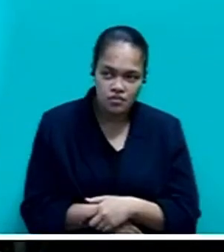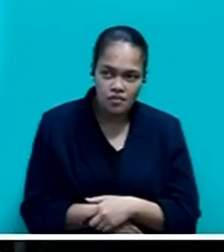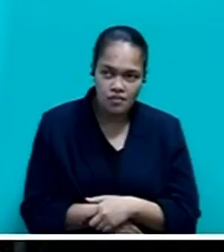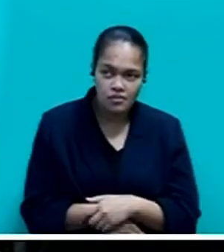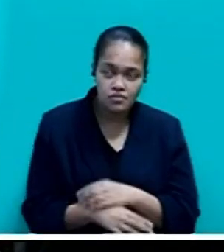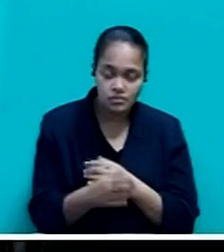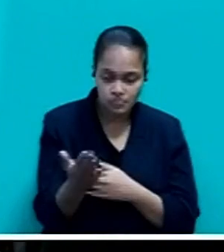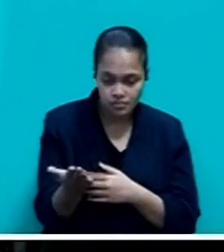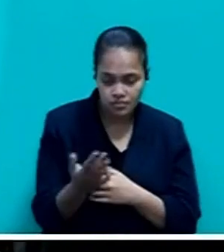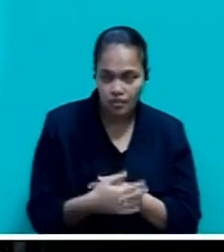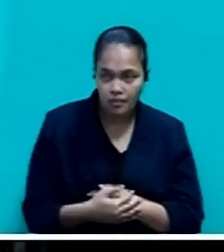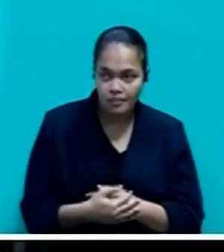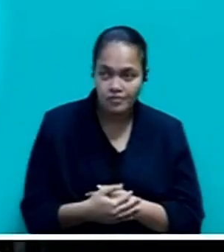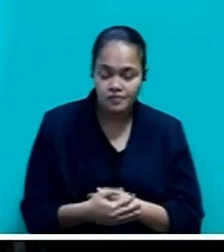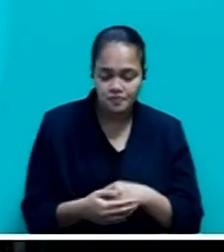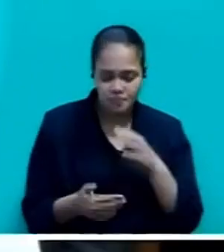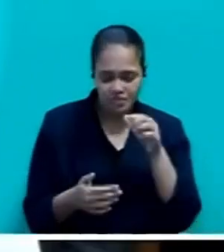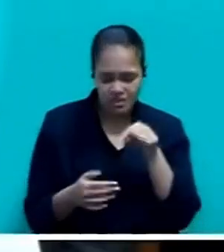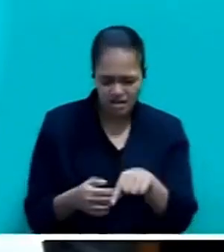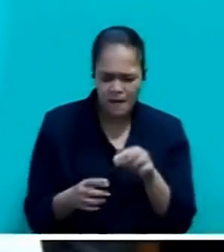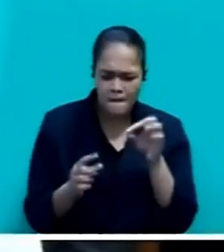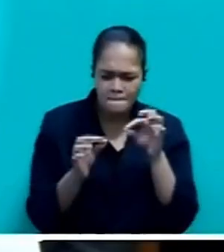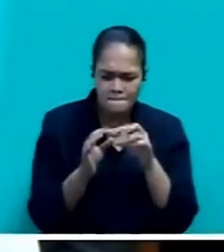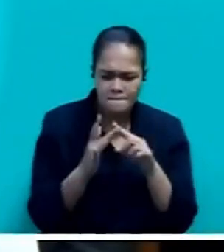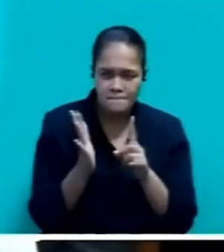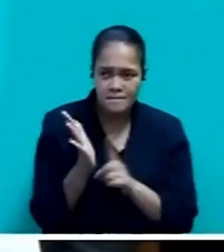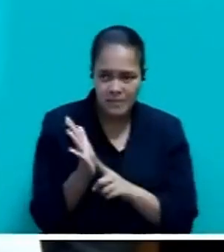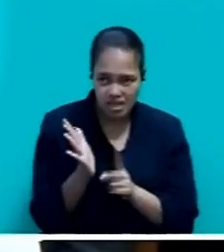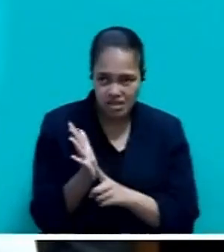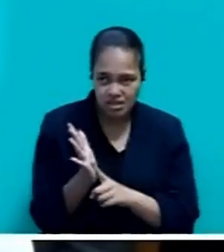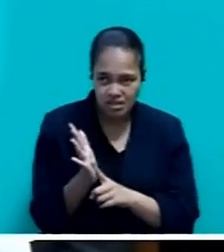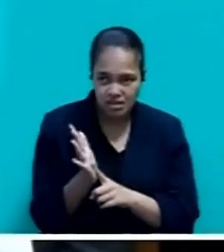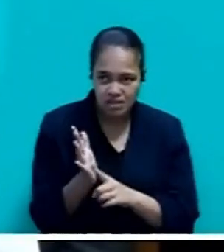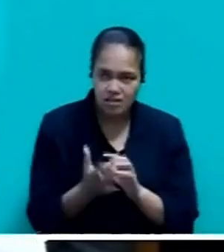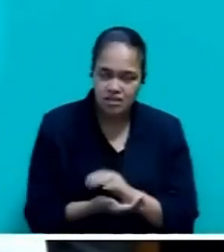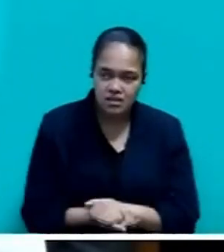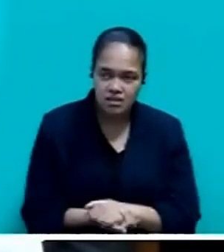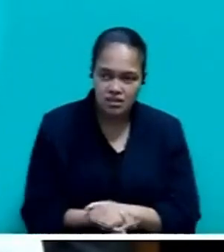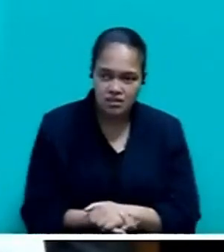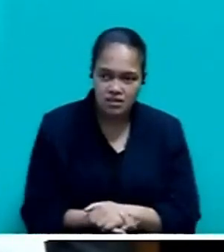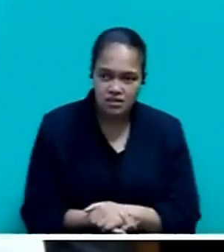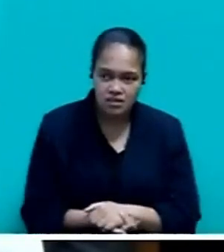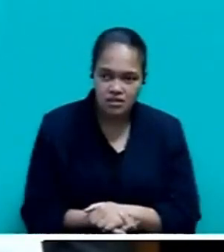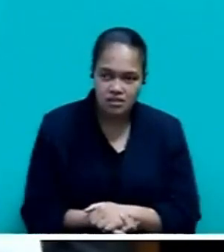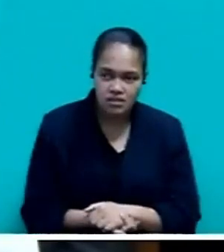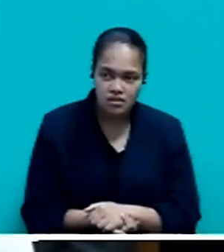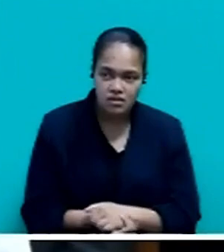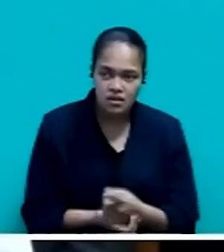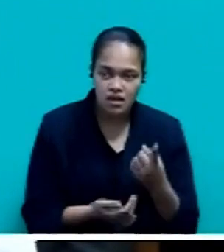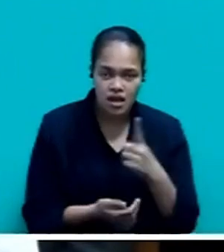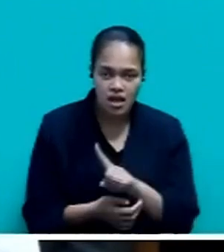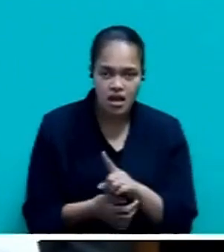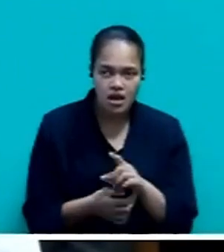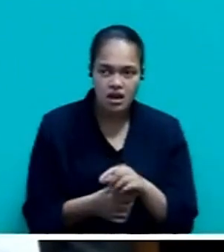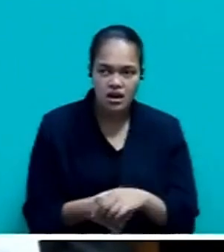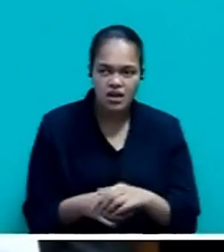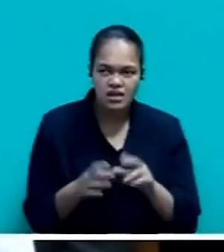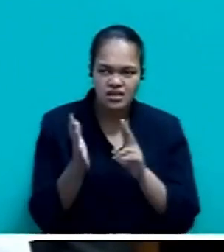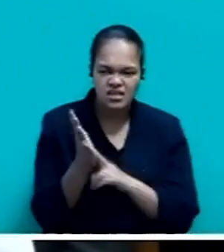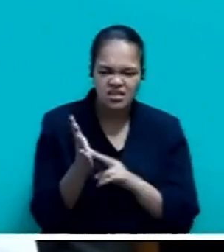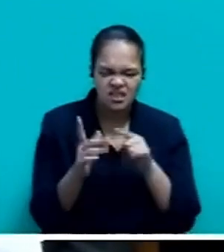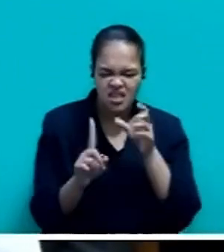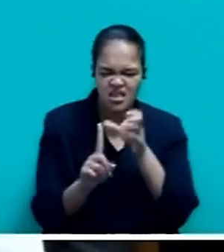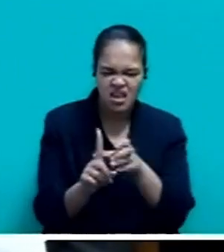Essentially, this bill and the electoral bill are linked. And of course, the case of Nikona Waikula is well